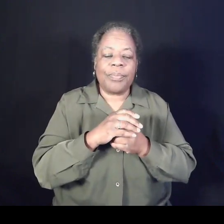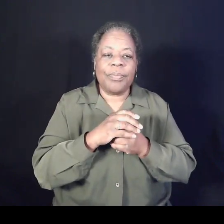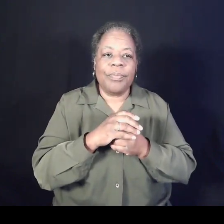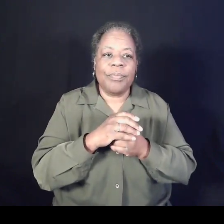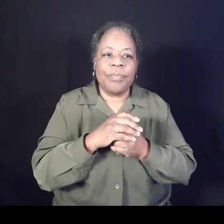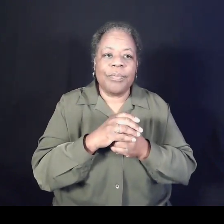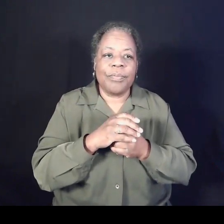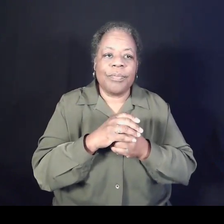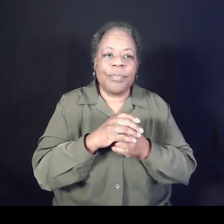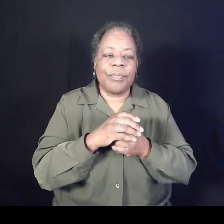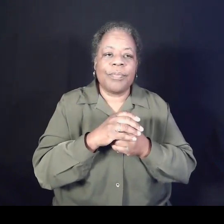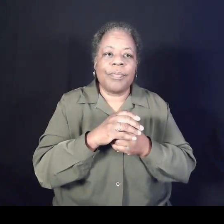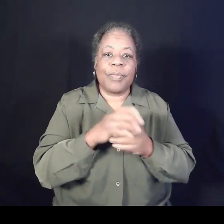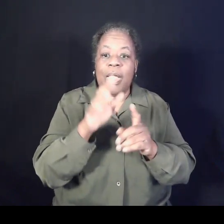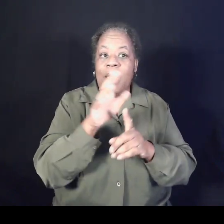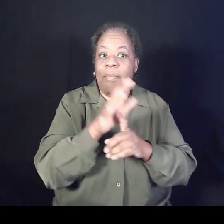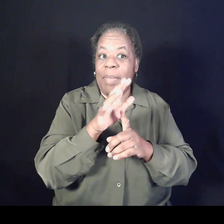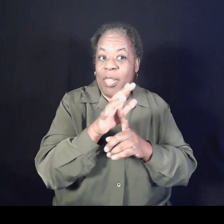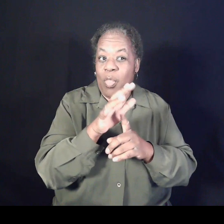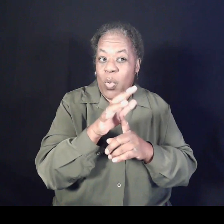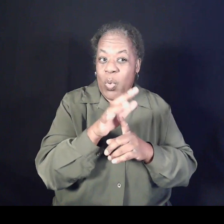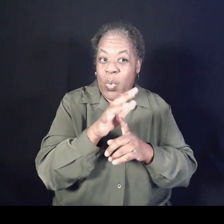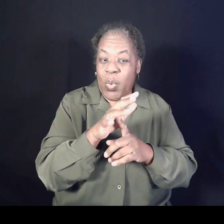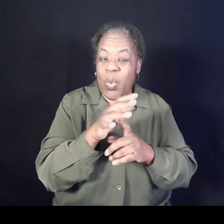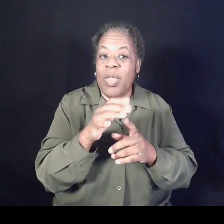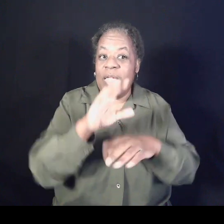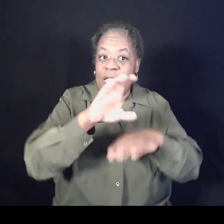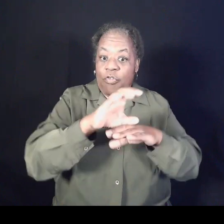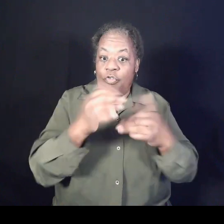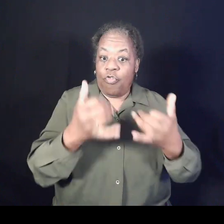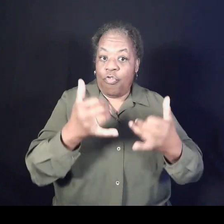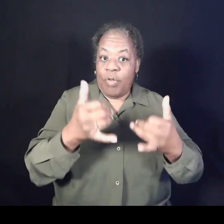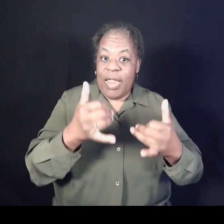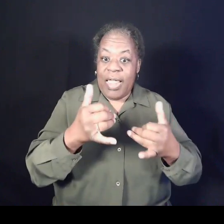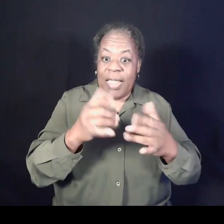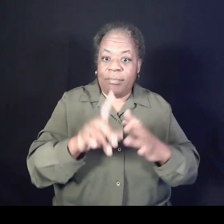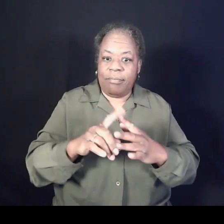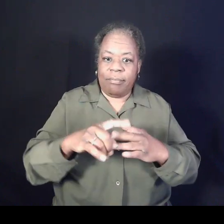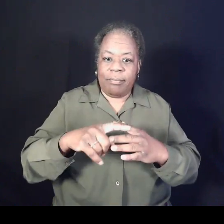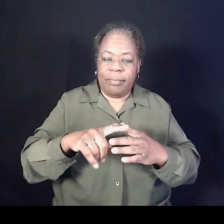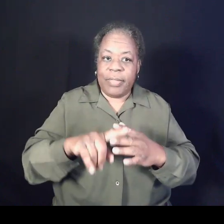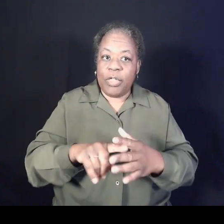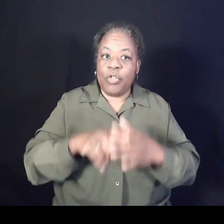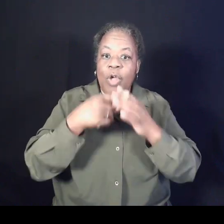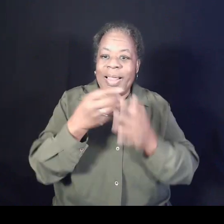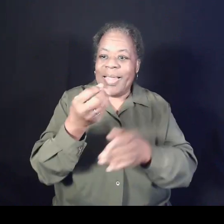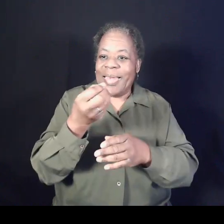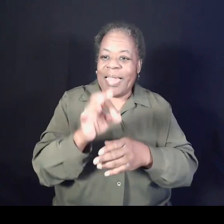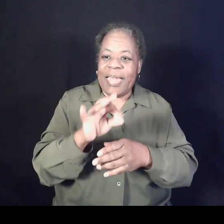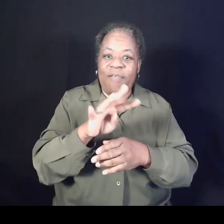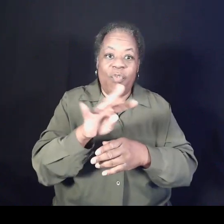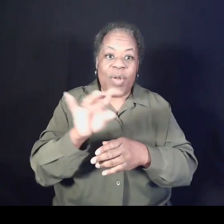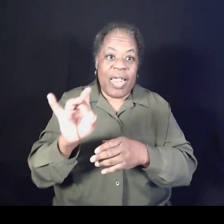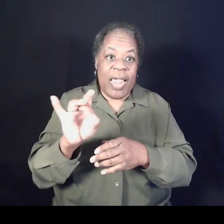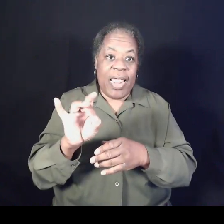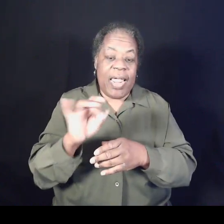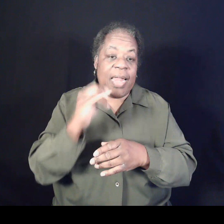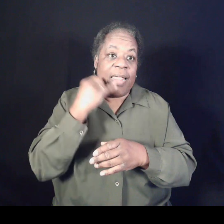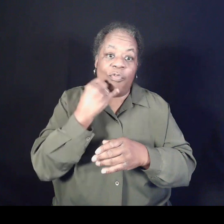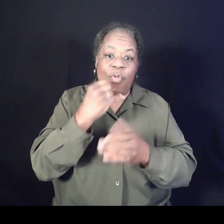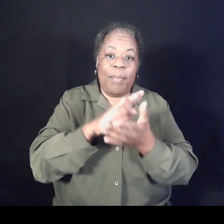A popular view in church circles today emerged back in 1948 when Israel actually became a